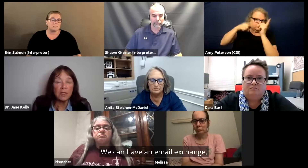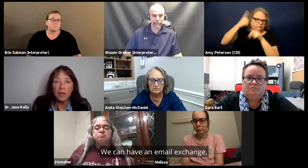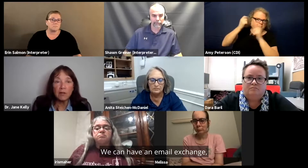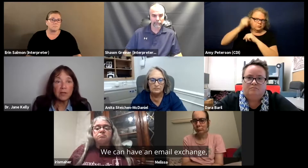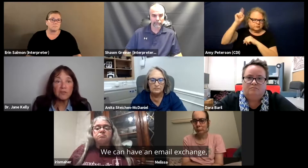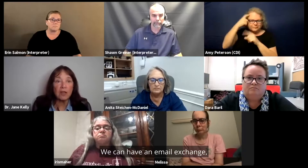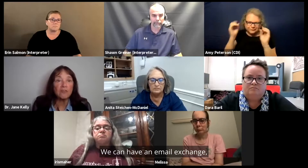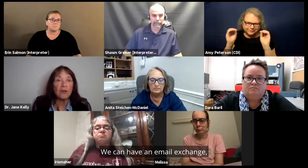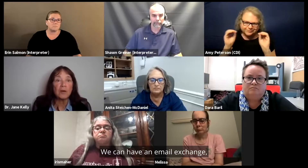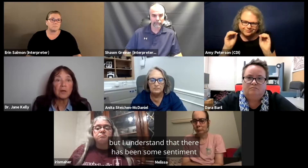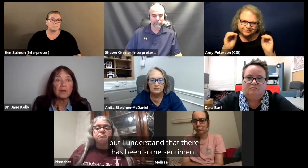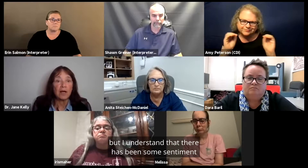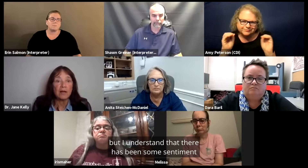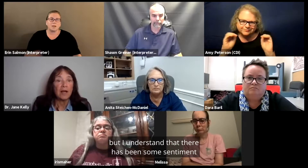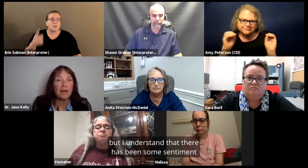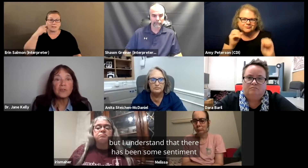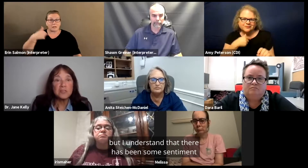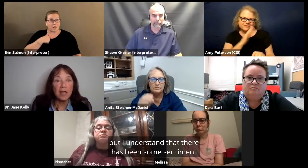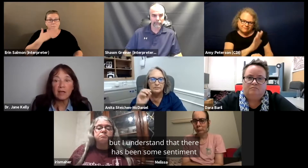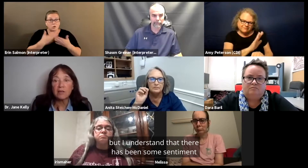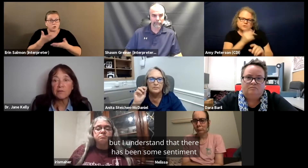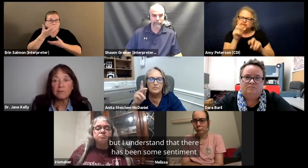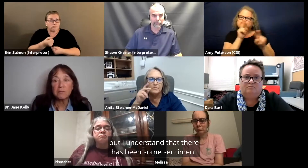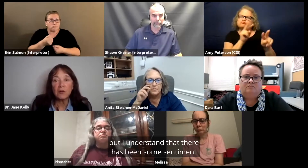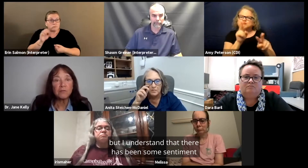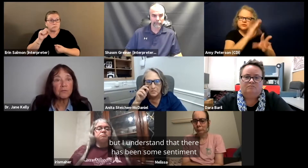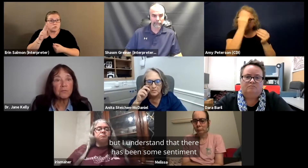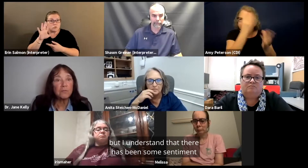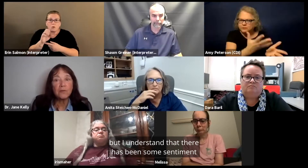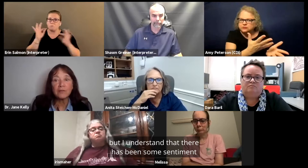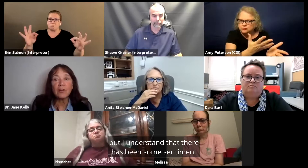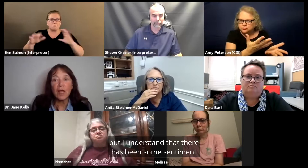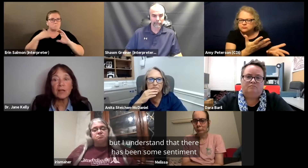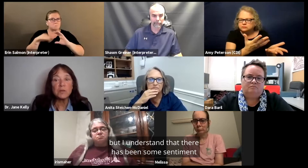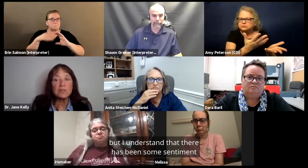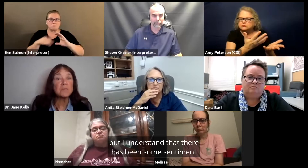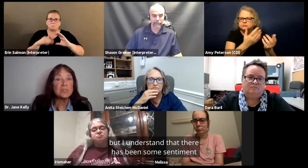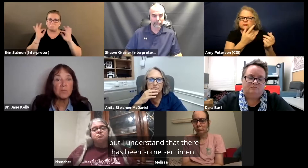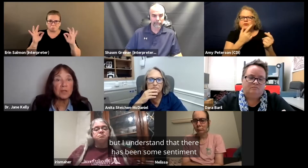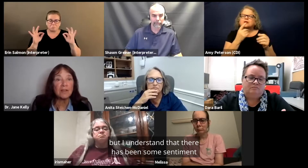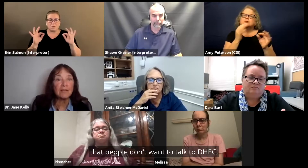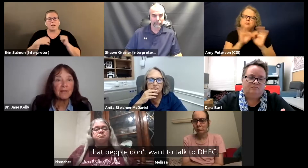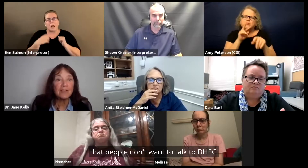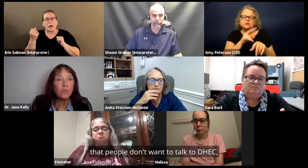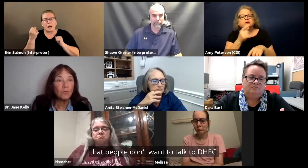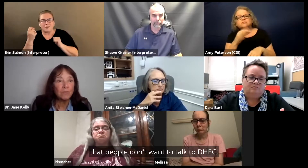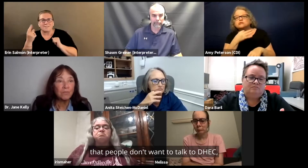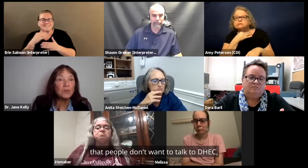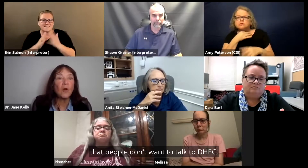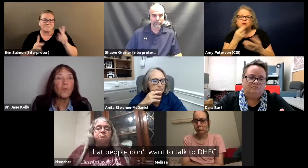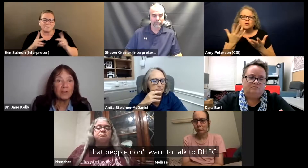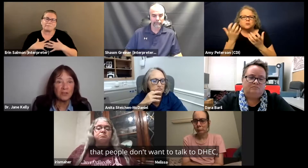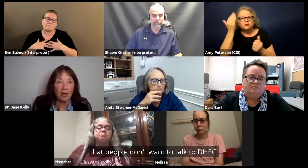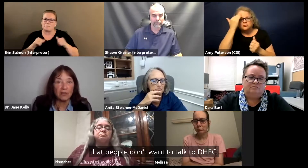can have an email exchange, but I understand if that there has been some sentiment that